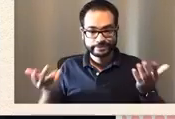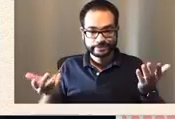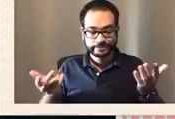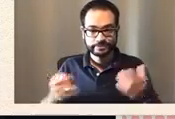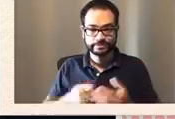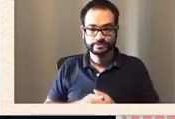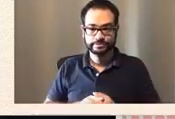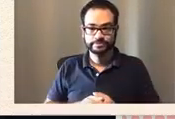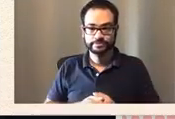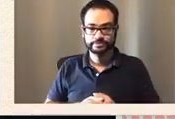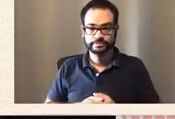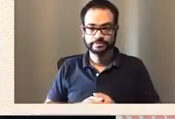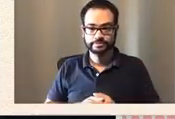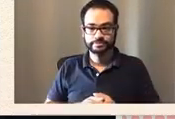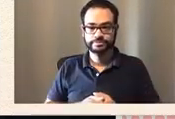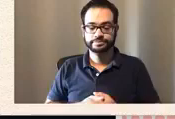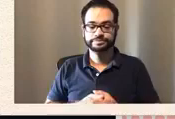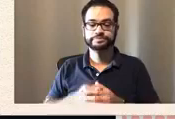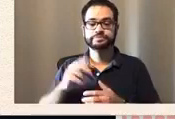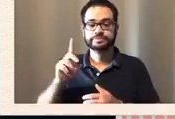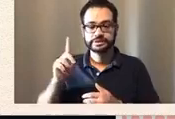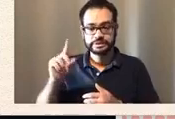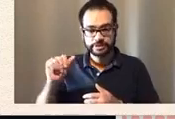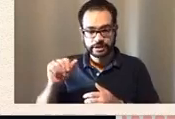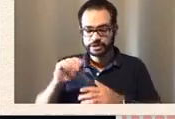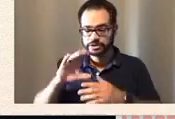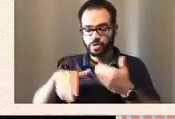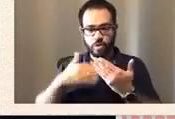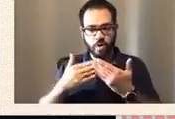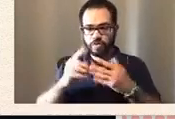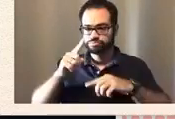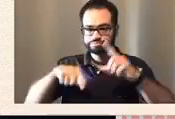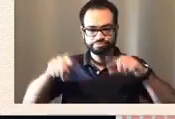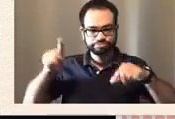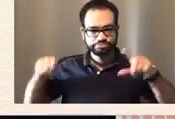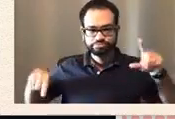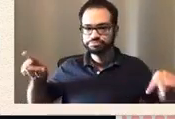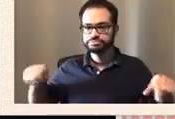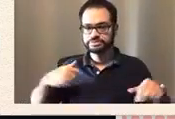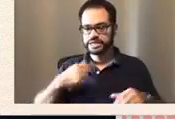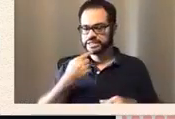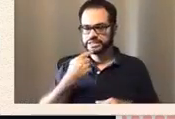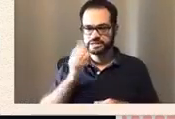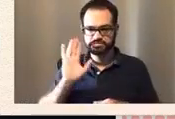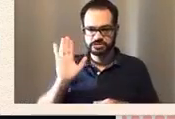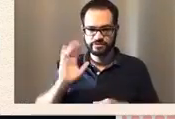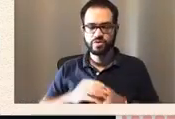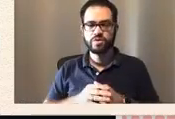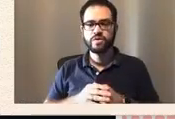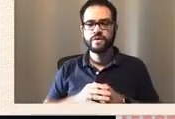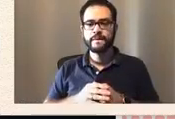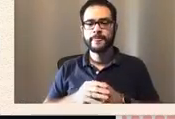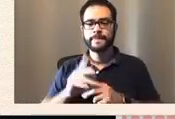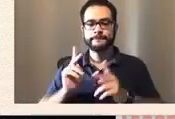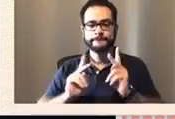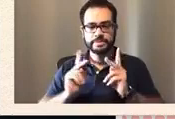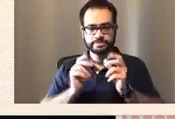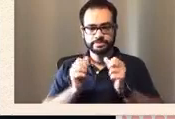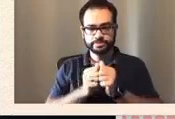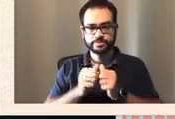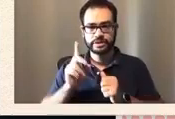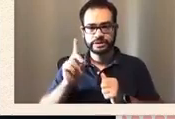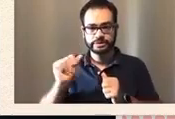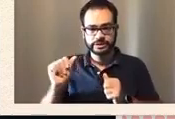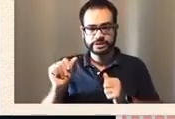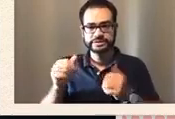Although disabilities come in different shapes and sizes, like I mentioned above, people with disabilities still live within